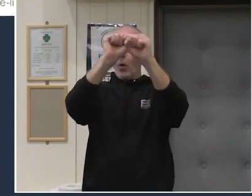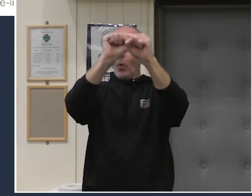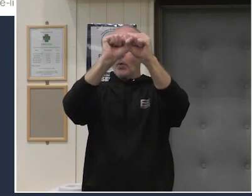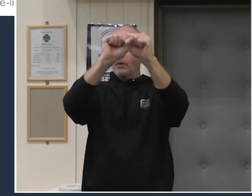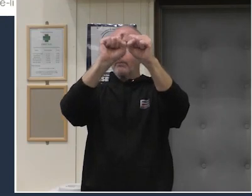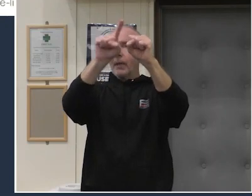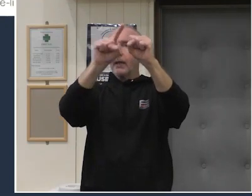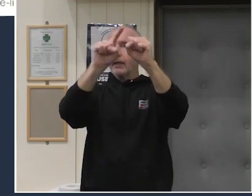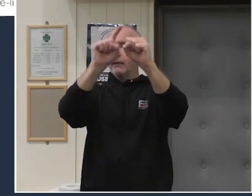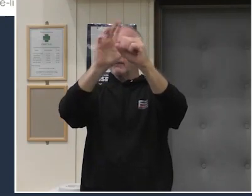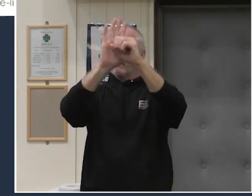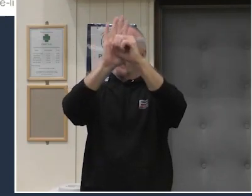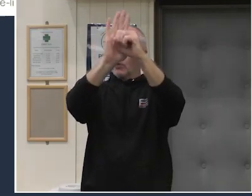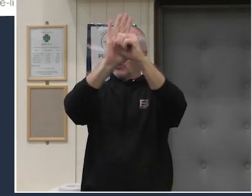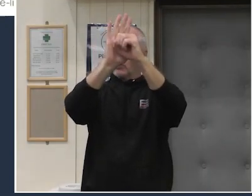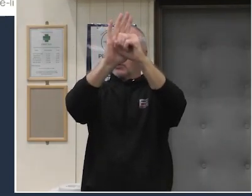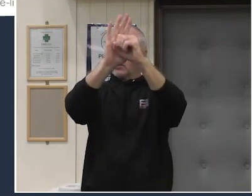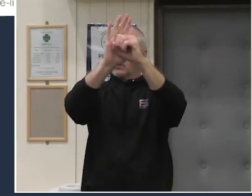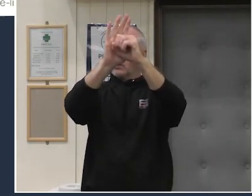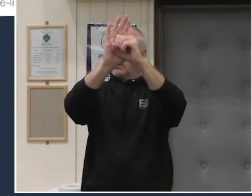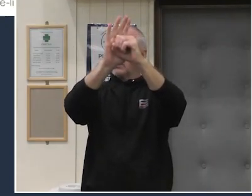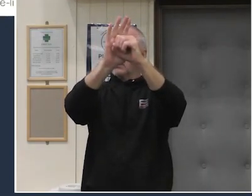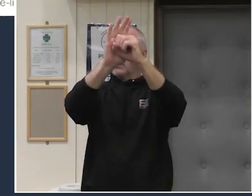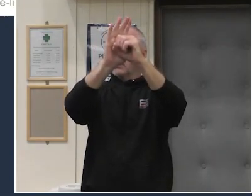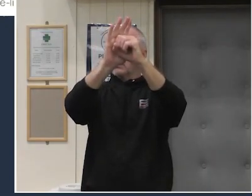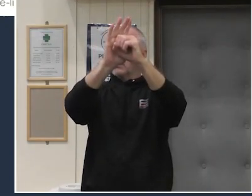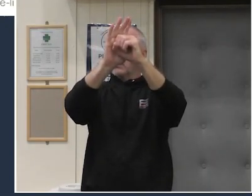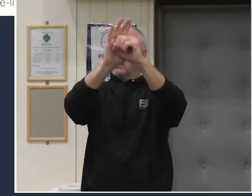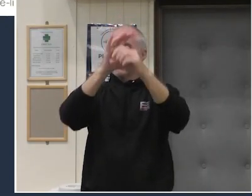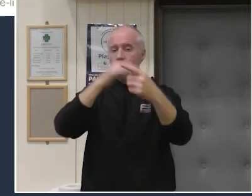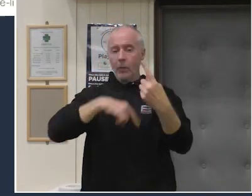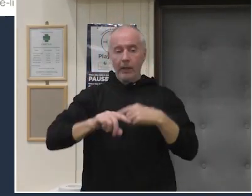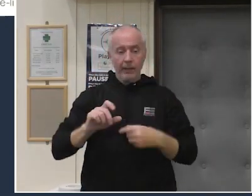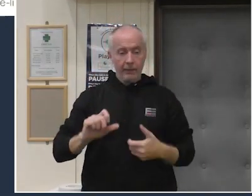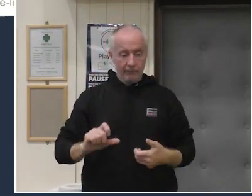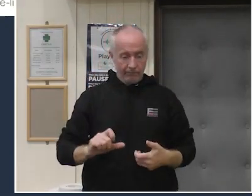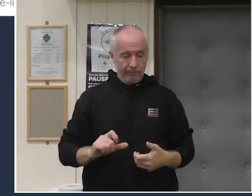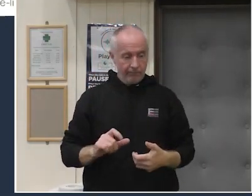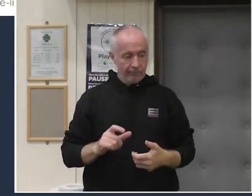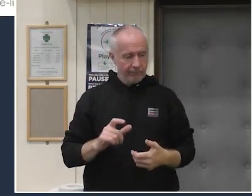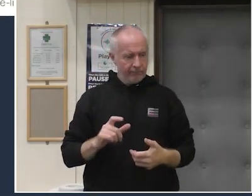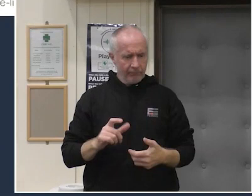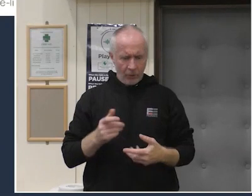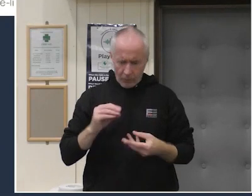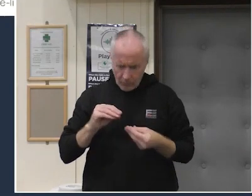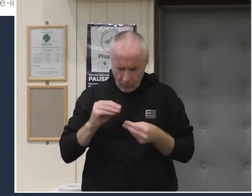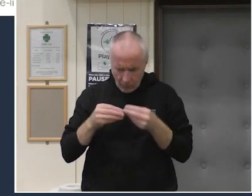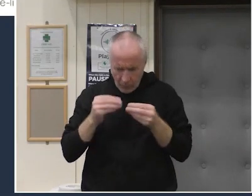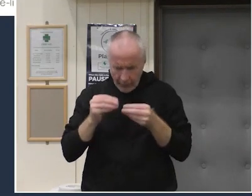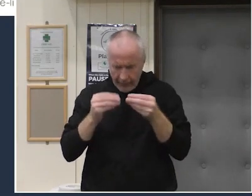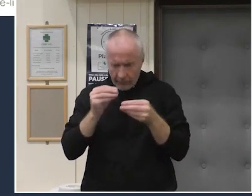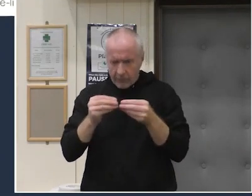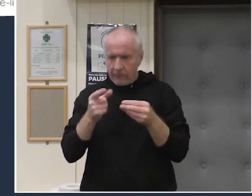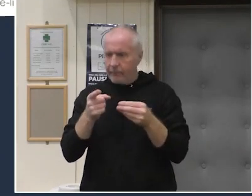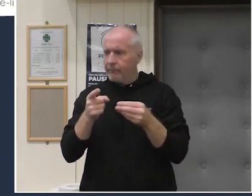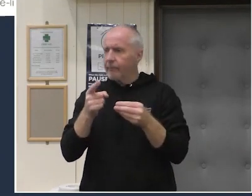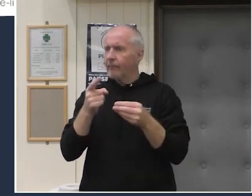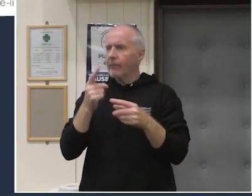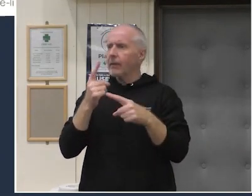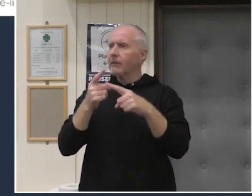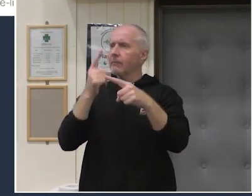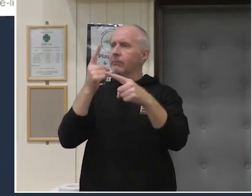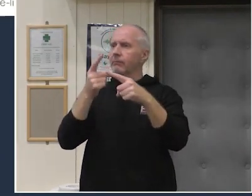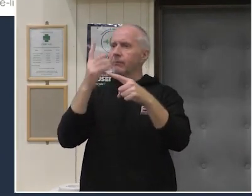known amount of force, we should be able to calculate what that speed is. Well, these rotation speeds